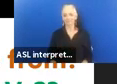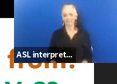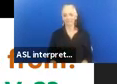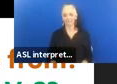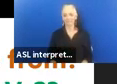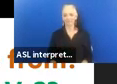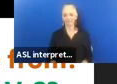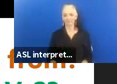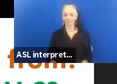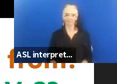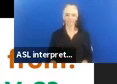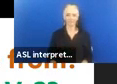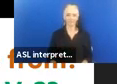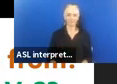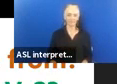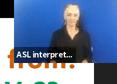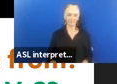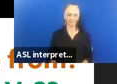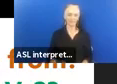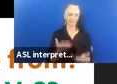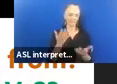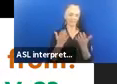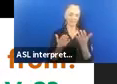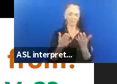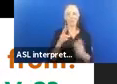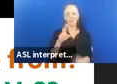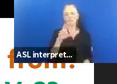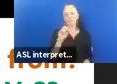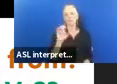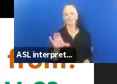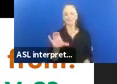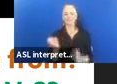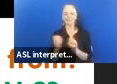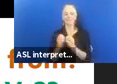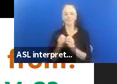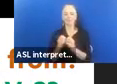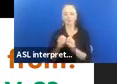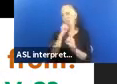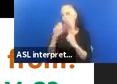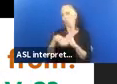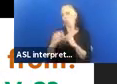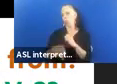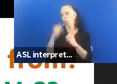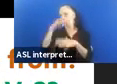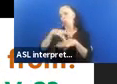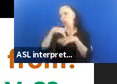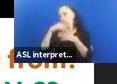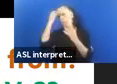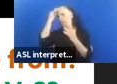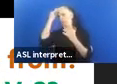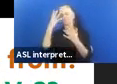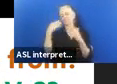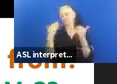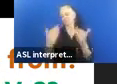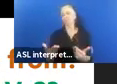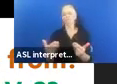Why don't we give folks about 30 more seconds to vote? Don't spend too much time thinking about it.